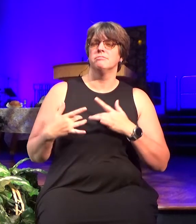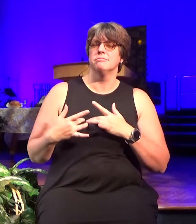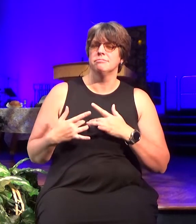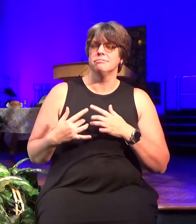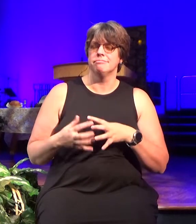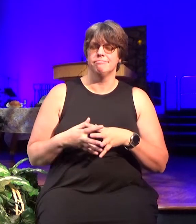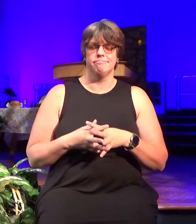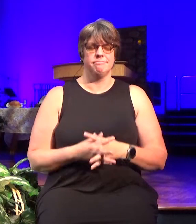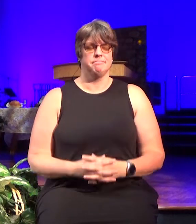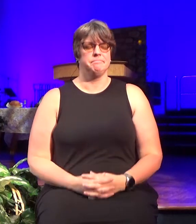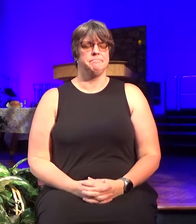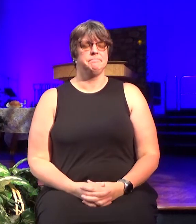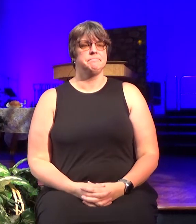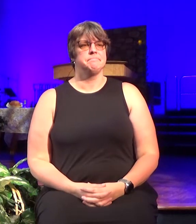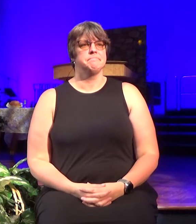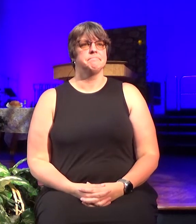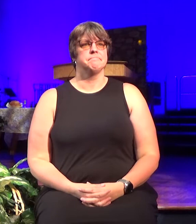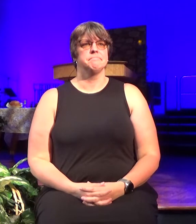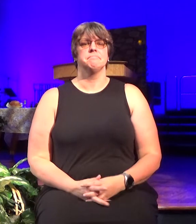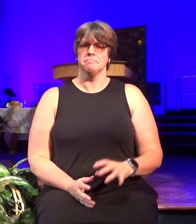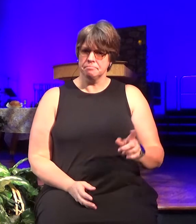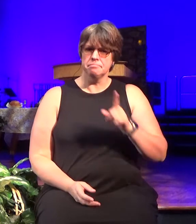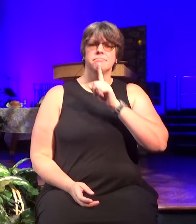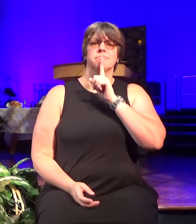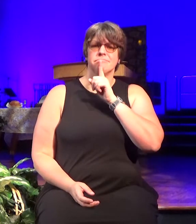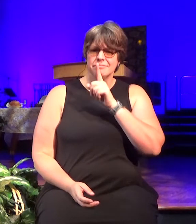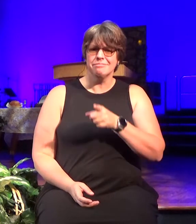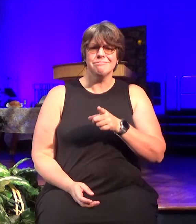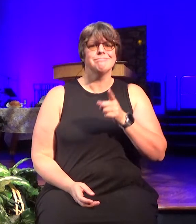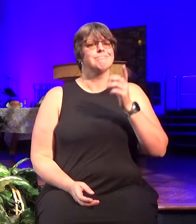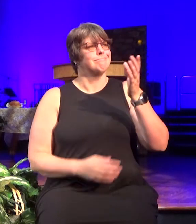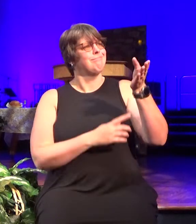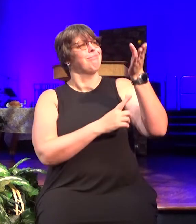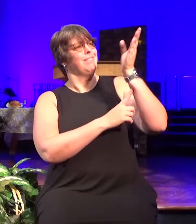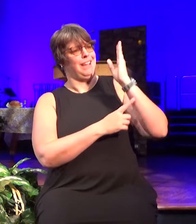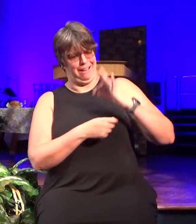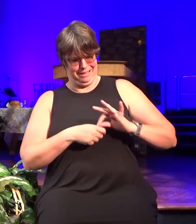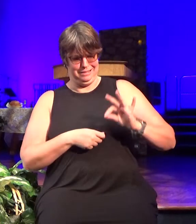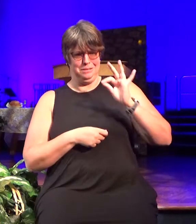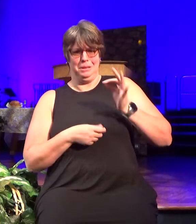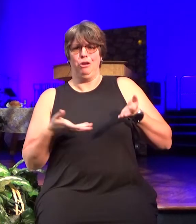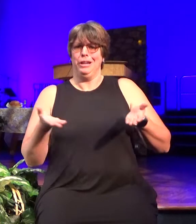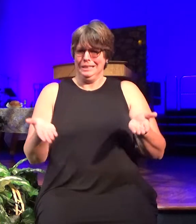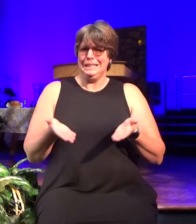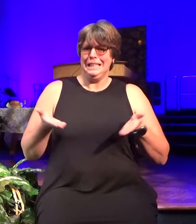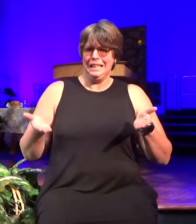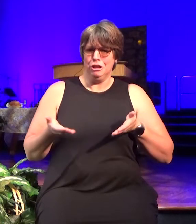For surely the presence of God is right here in each one of our hearts.